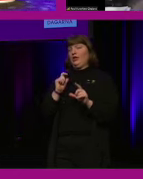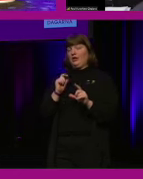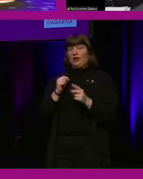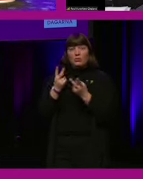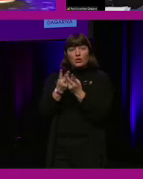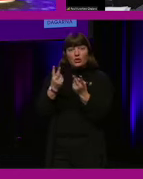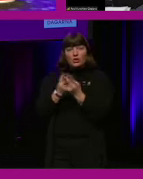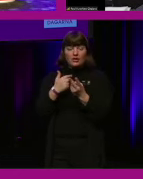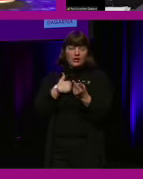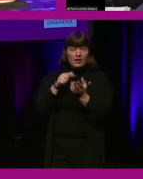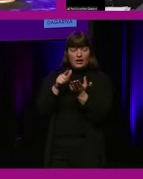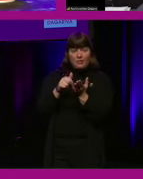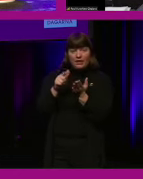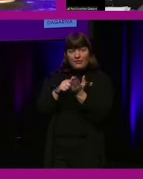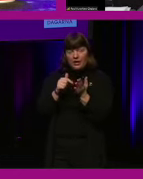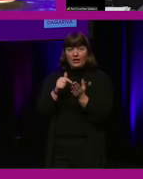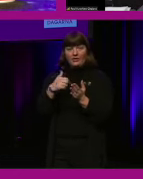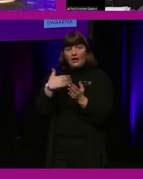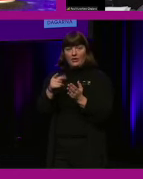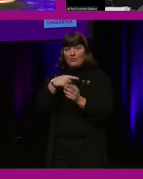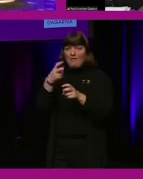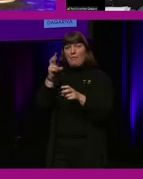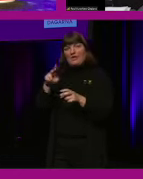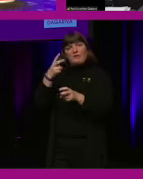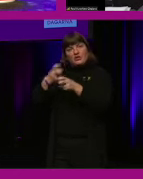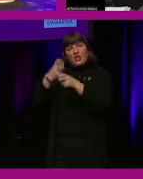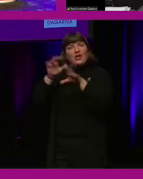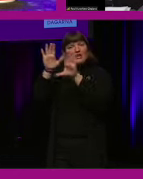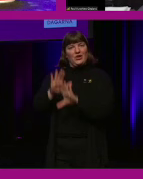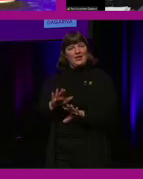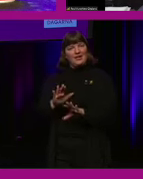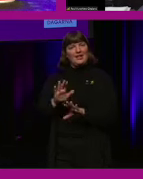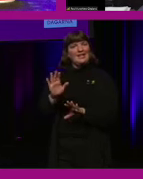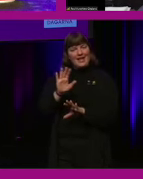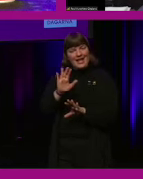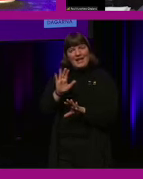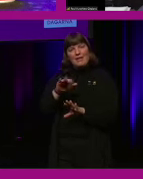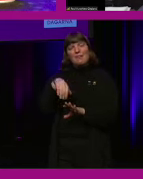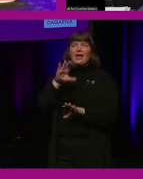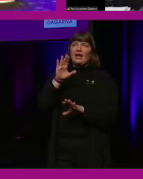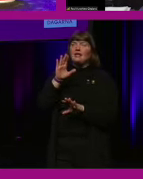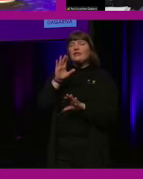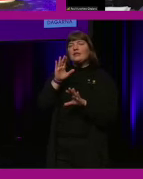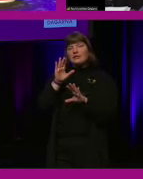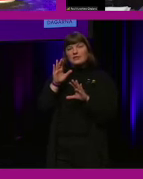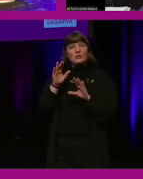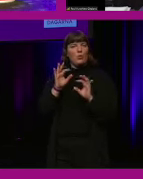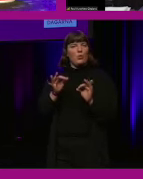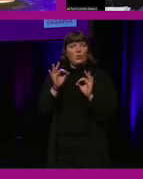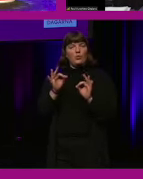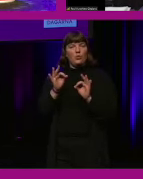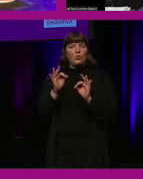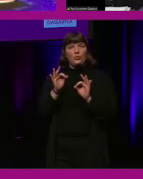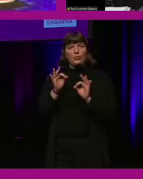a conscious cover-up, but in a democracy, misconduct is often obscured by subtle